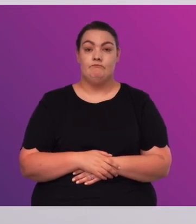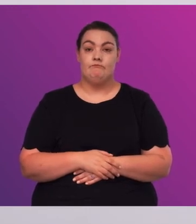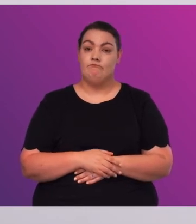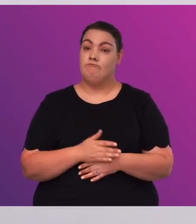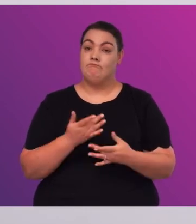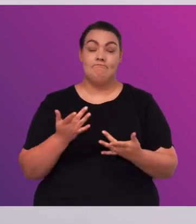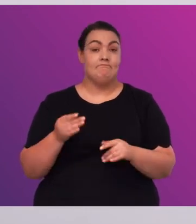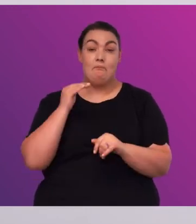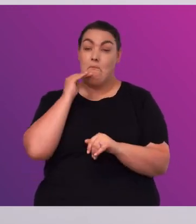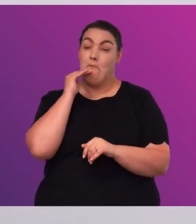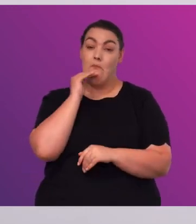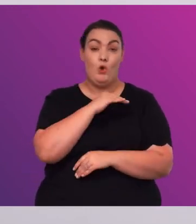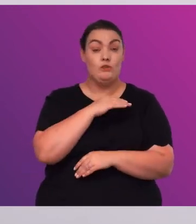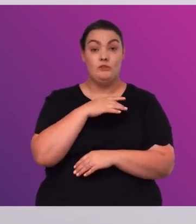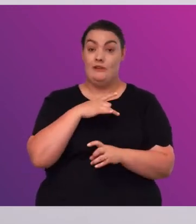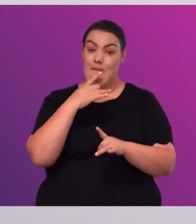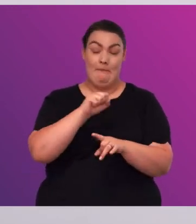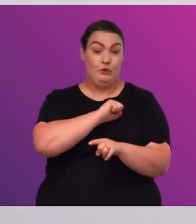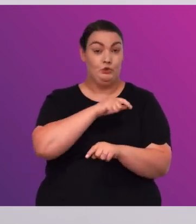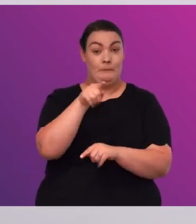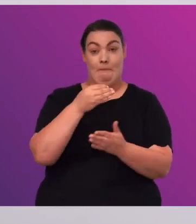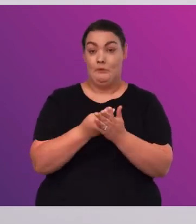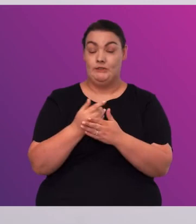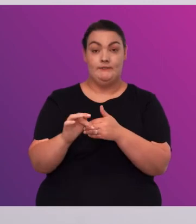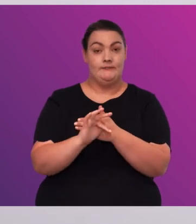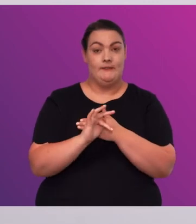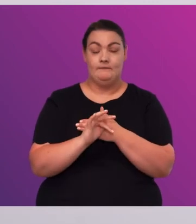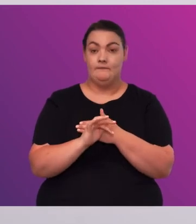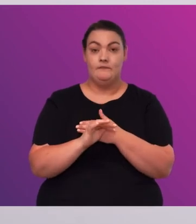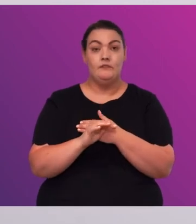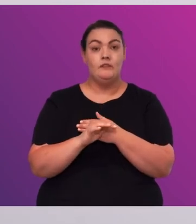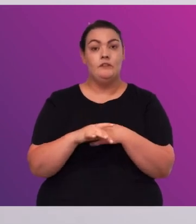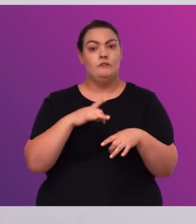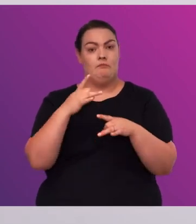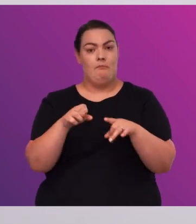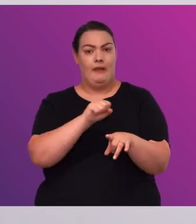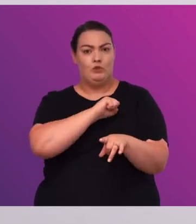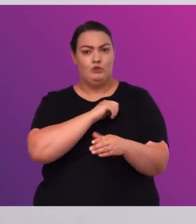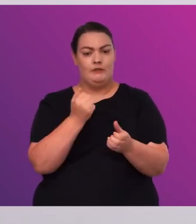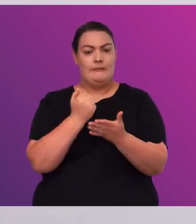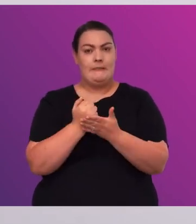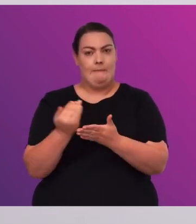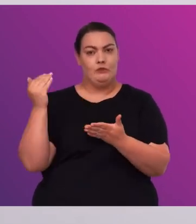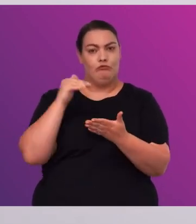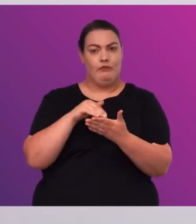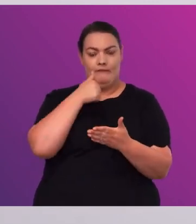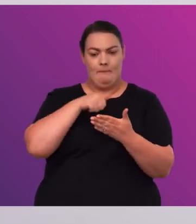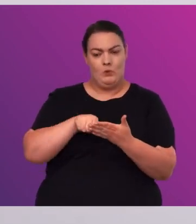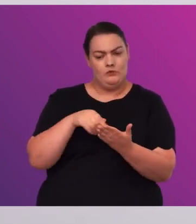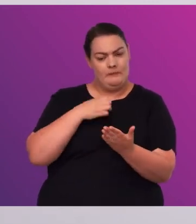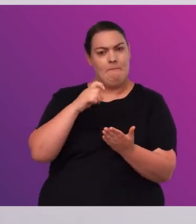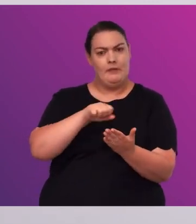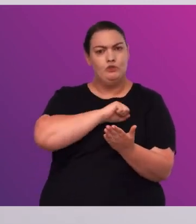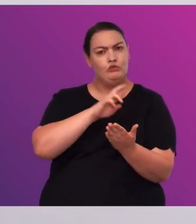The most important thing is that you keep your money safe. Be sure to check your bank statements when you get them to